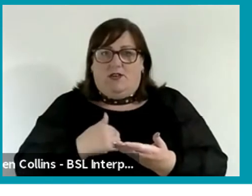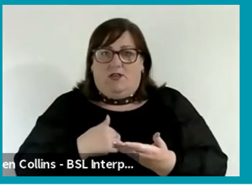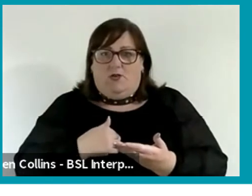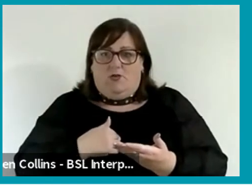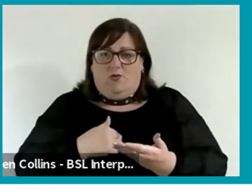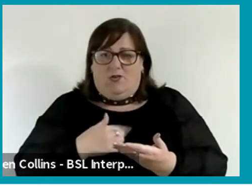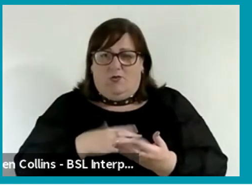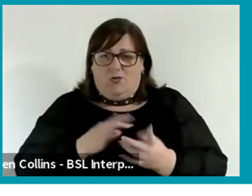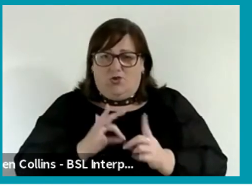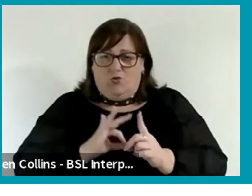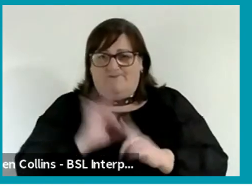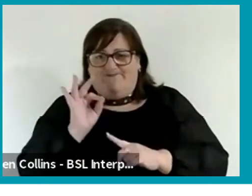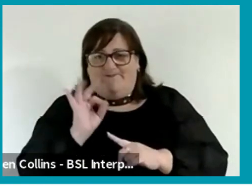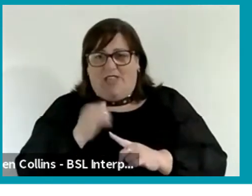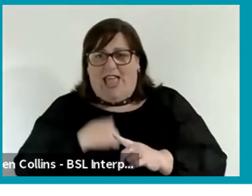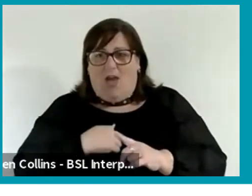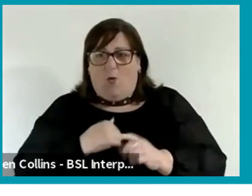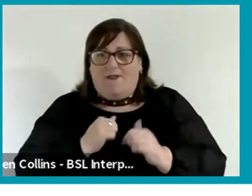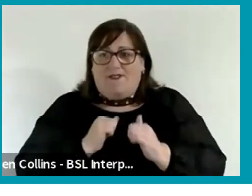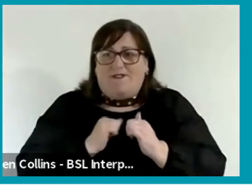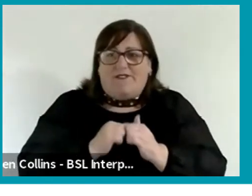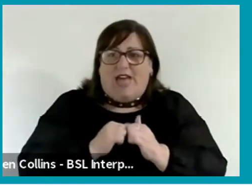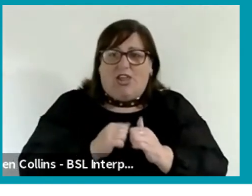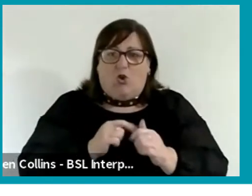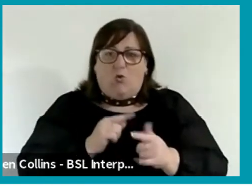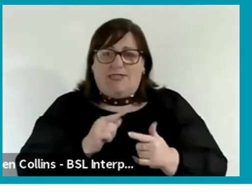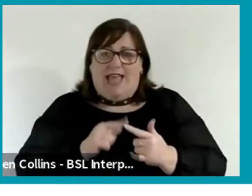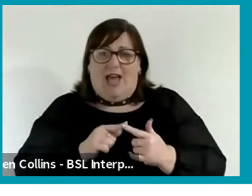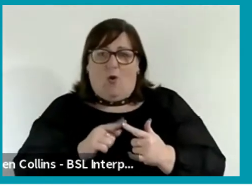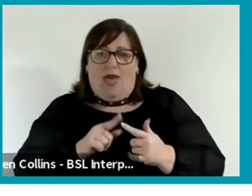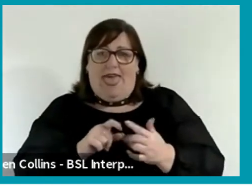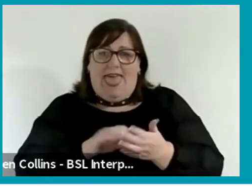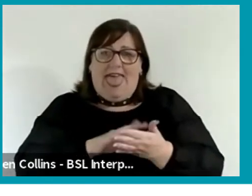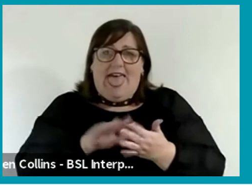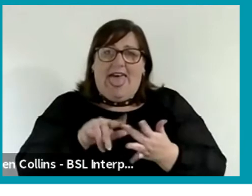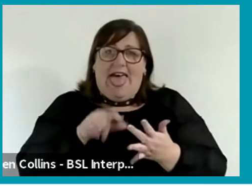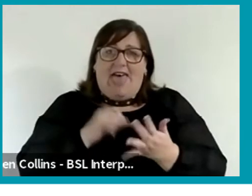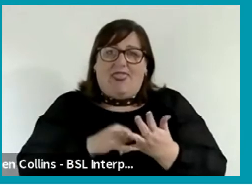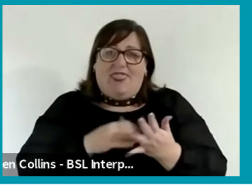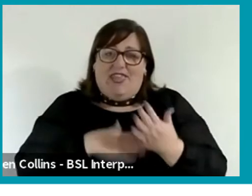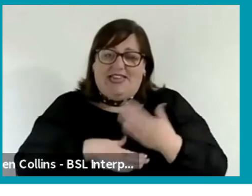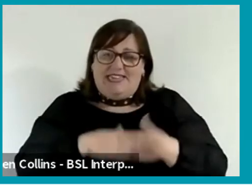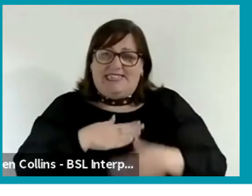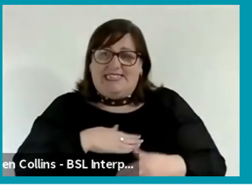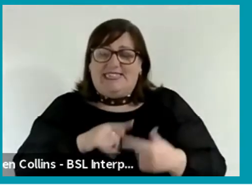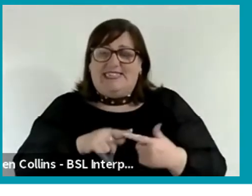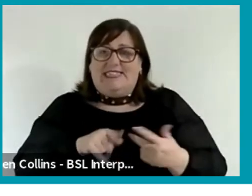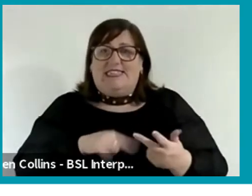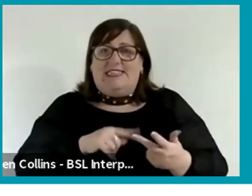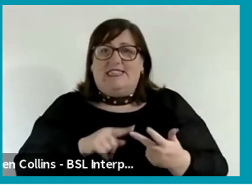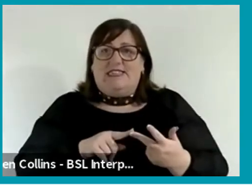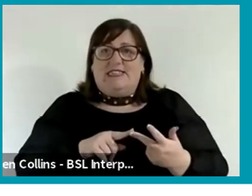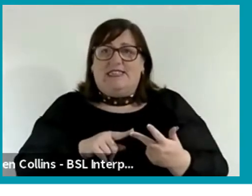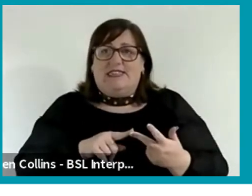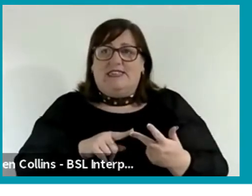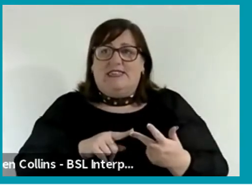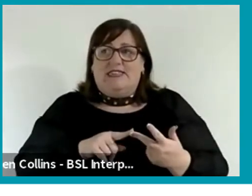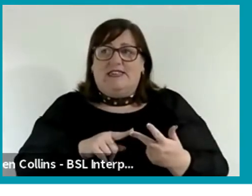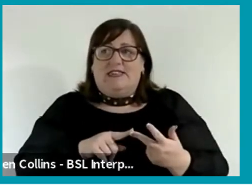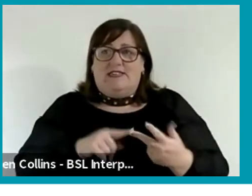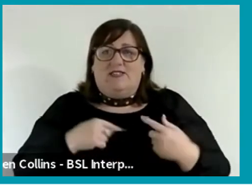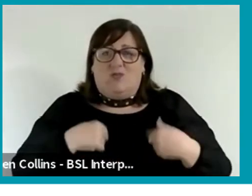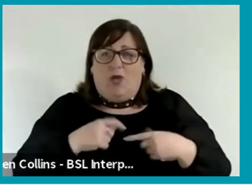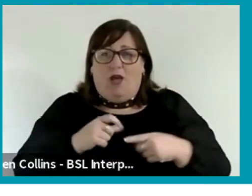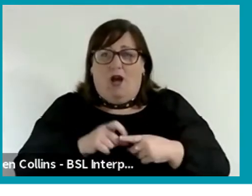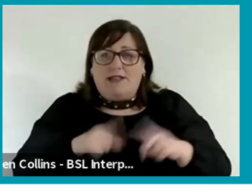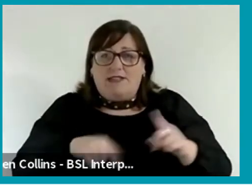not looked in the regular places. We've not looked at Russell Group for the same sort of individuals. We are a diverse company. We've got offices all over